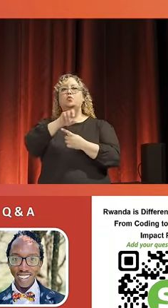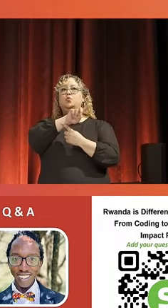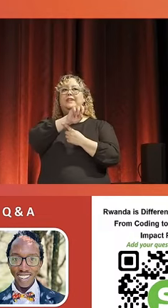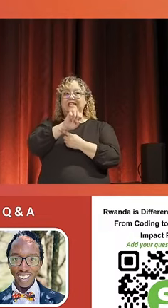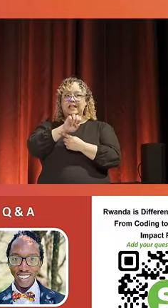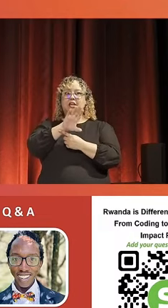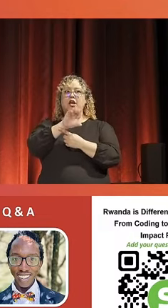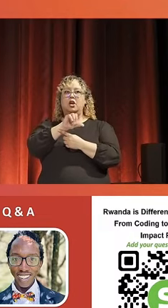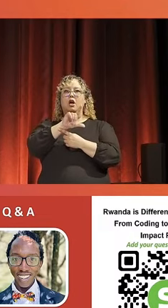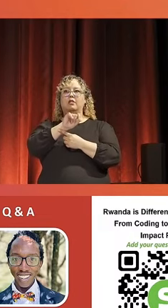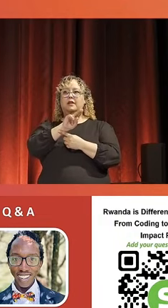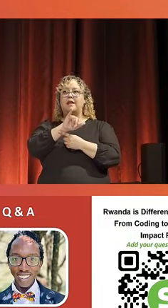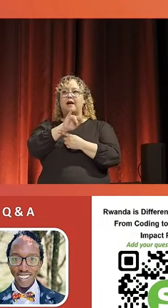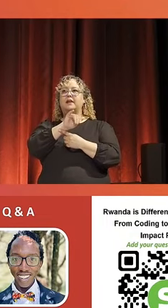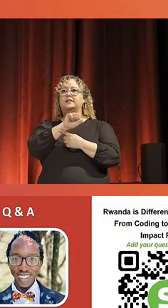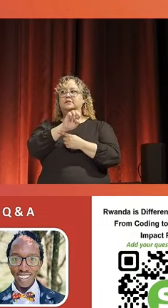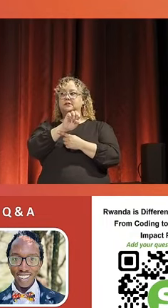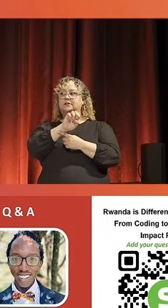technology?